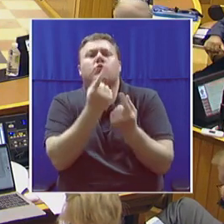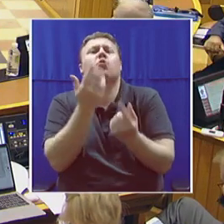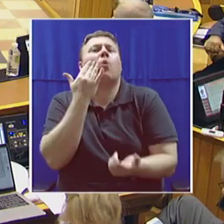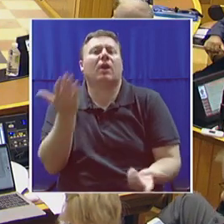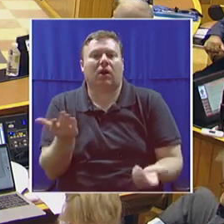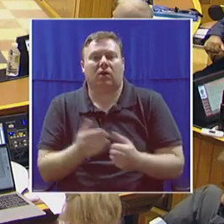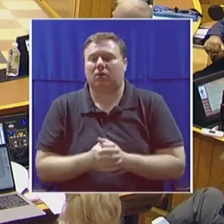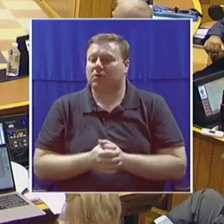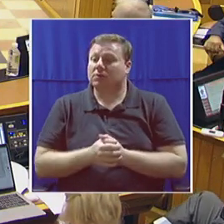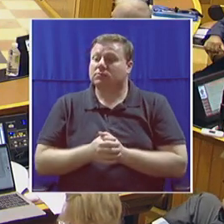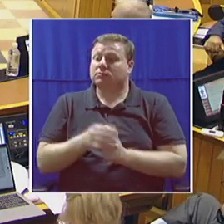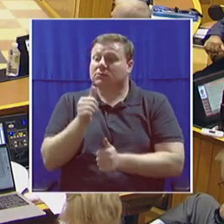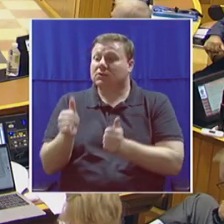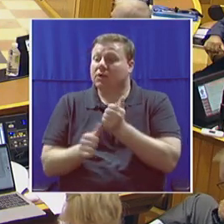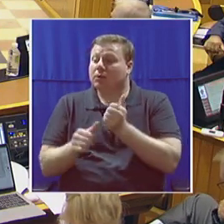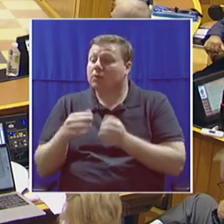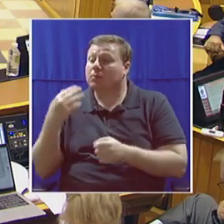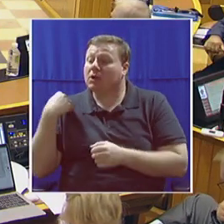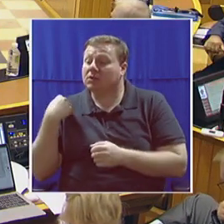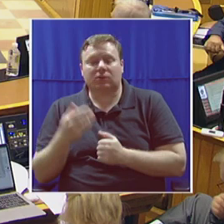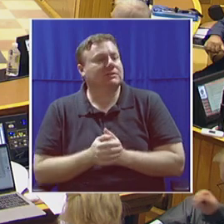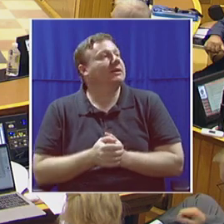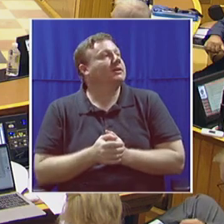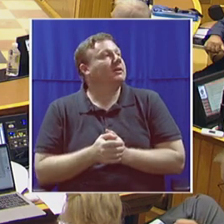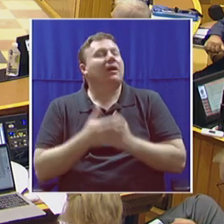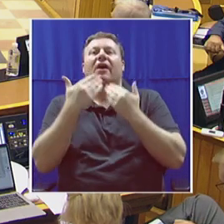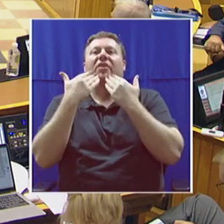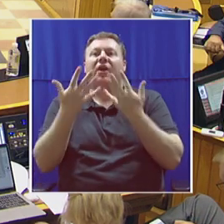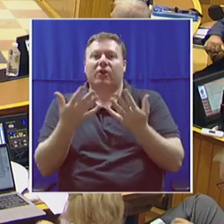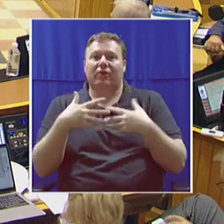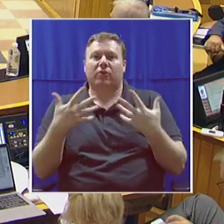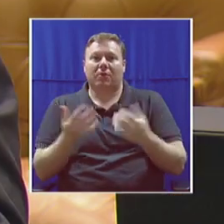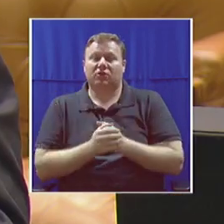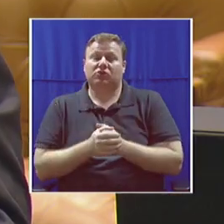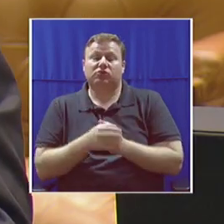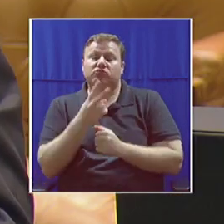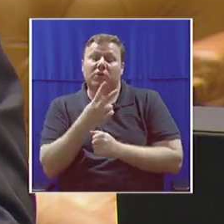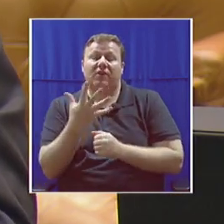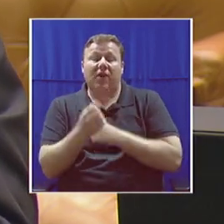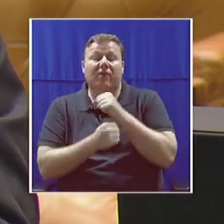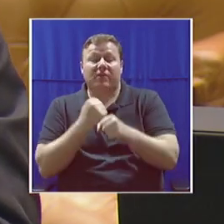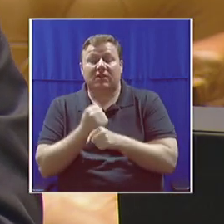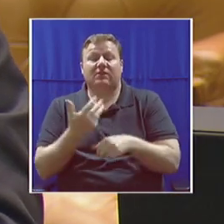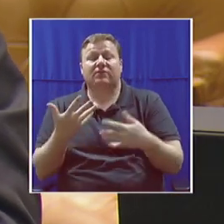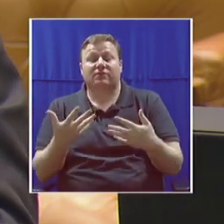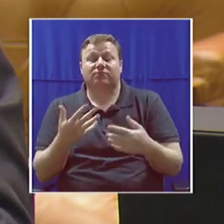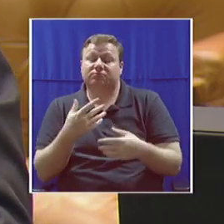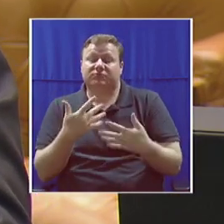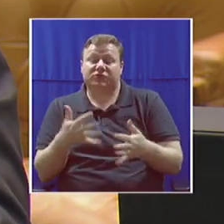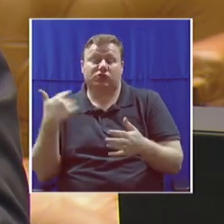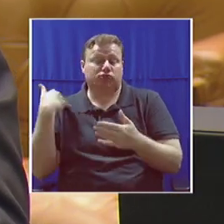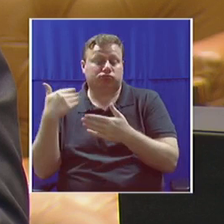Minister thank you very much it's 25 years as you say